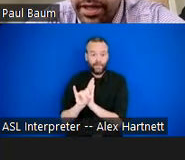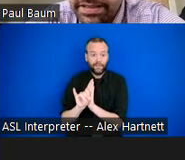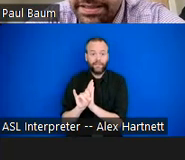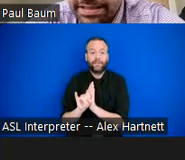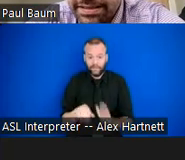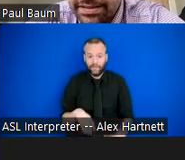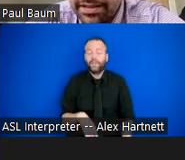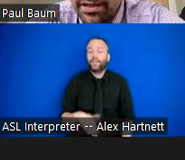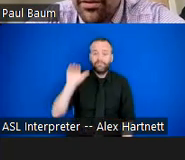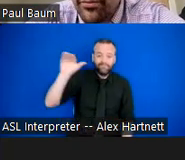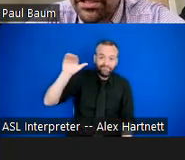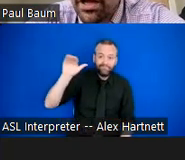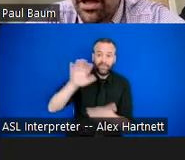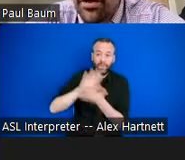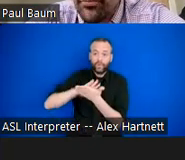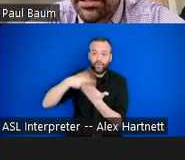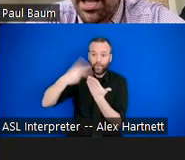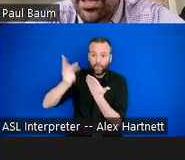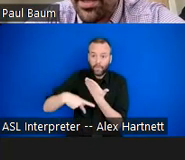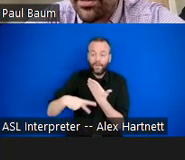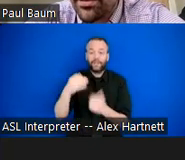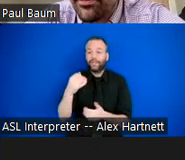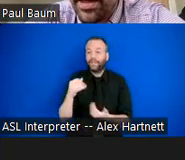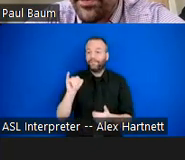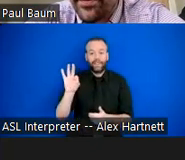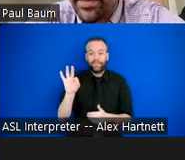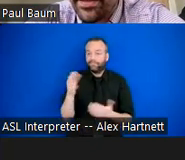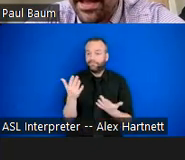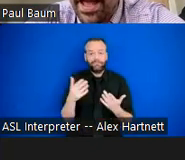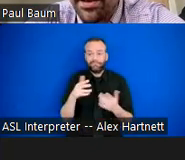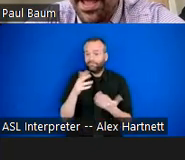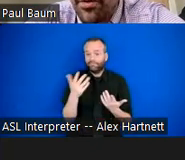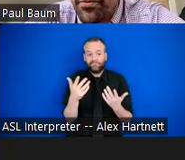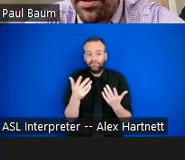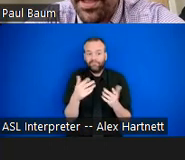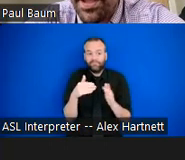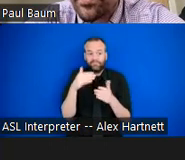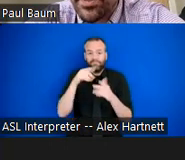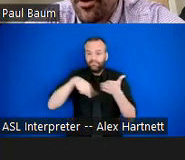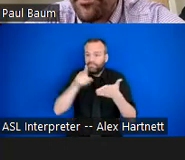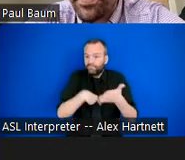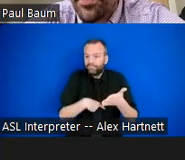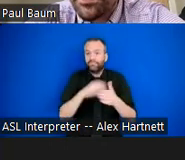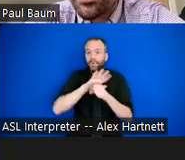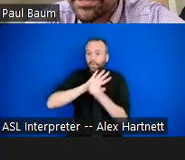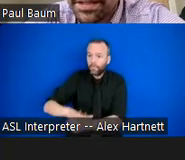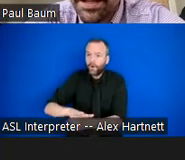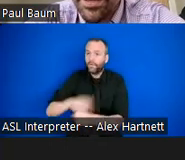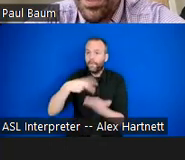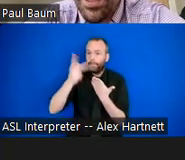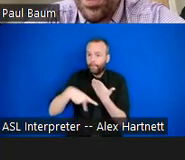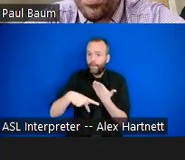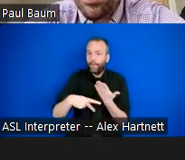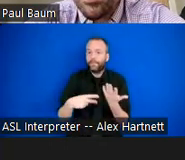school policies, which we'll talk about a little bit about that at the end, and one that gives me hope that was just